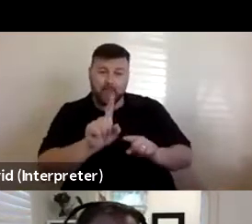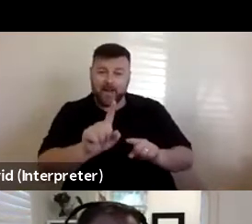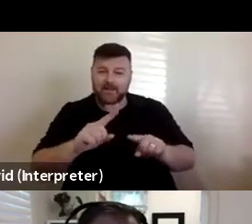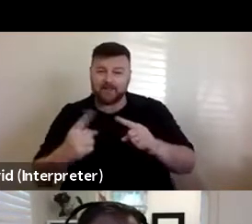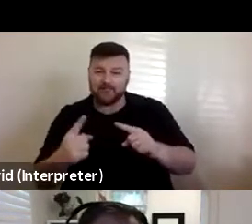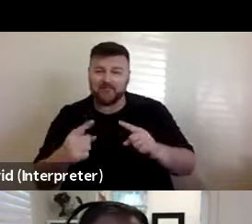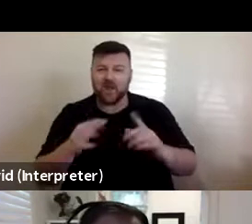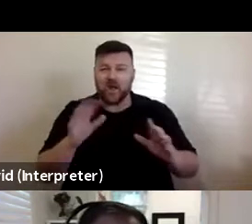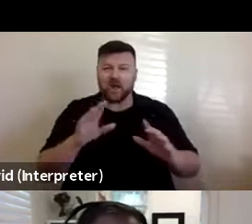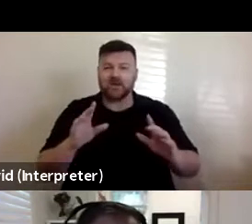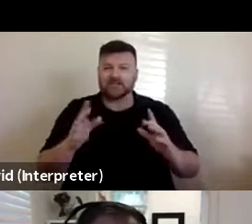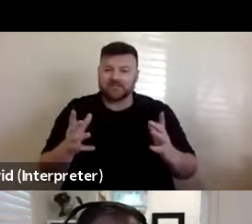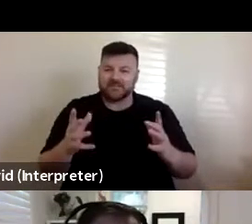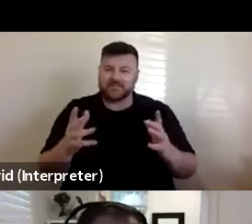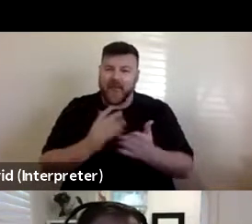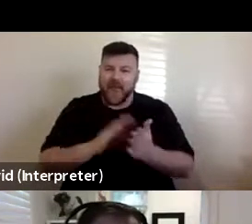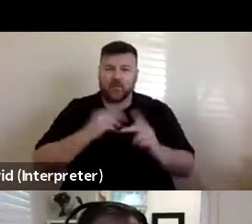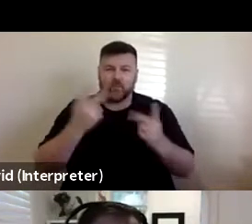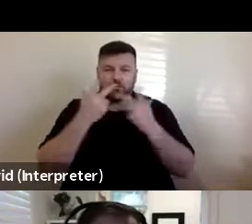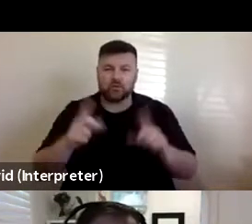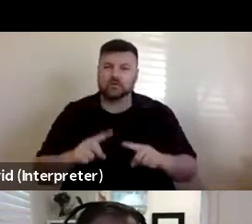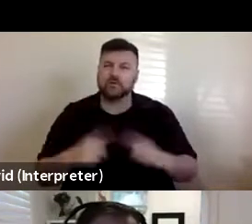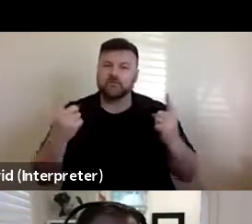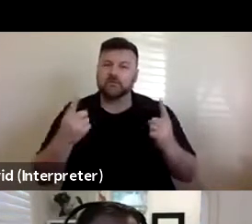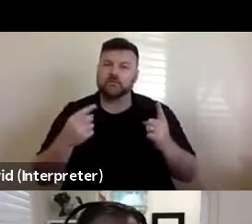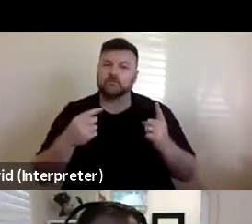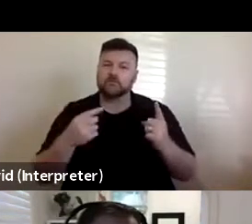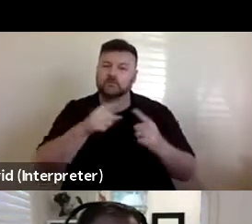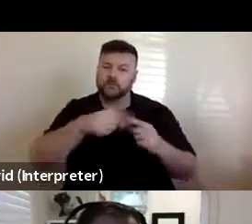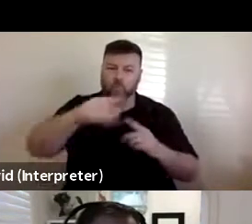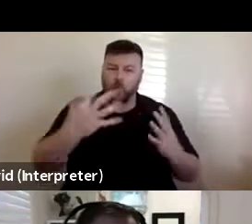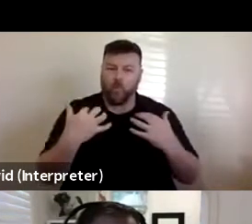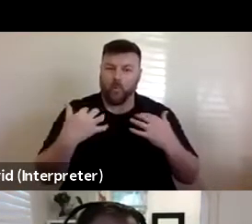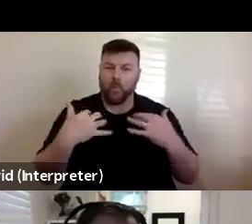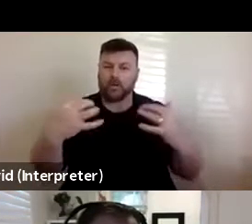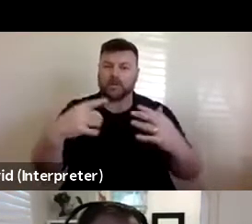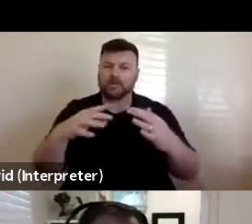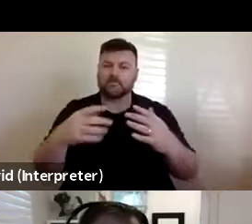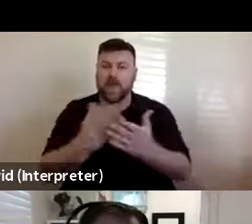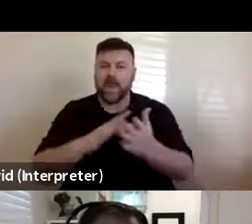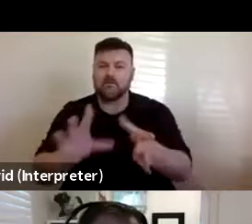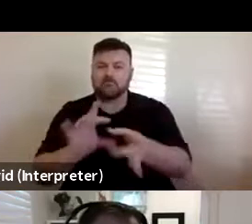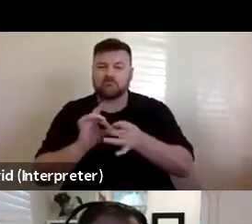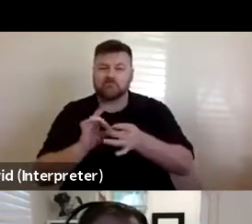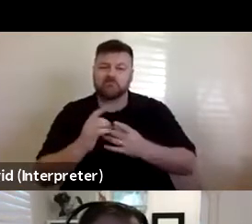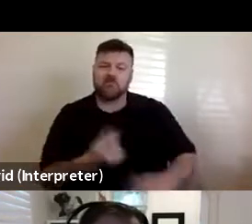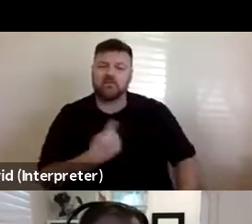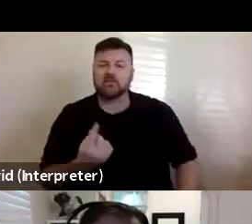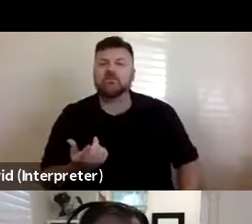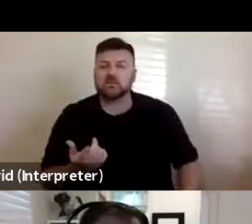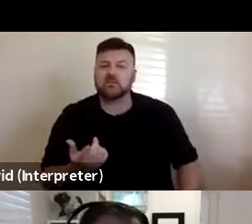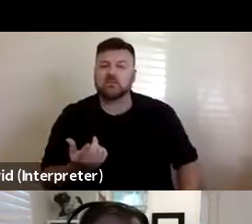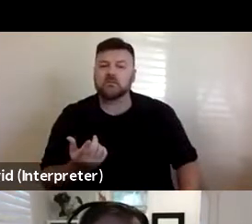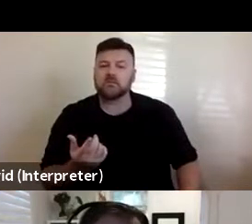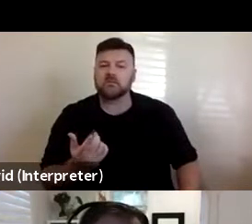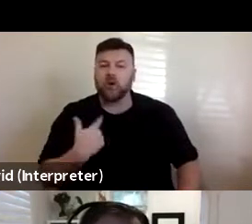front of me that I'm to be engaging with. So, you know, I think that education piece cannot